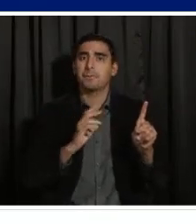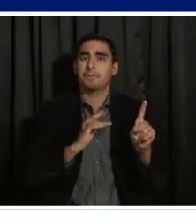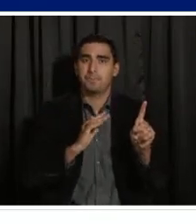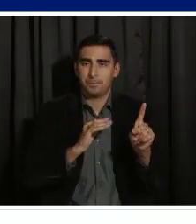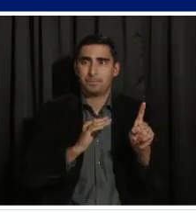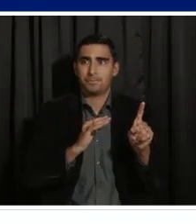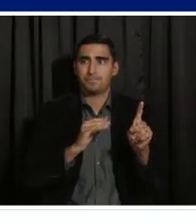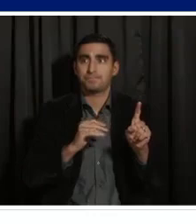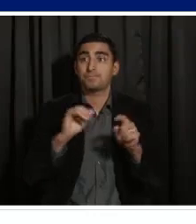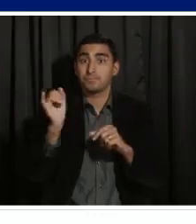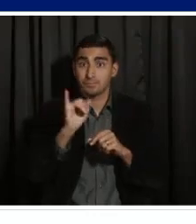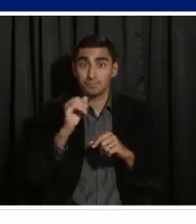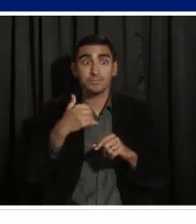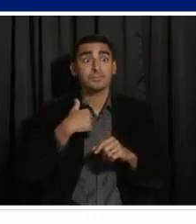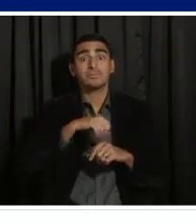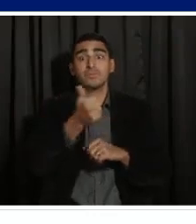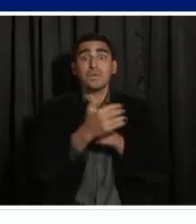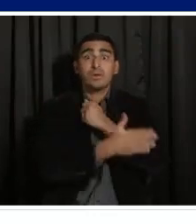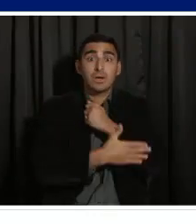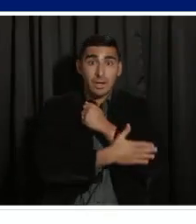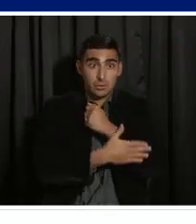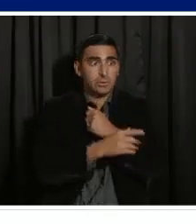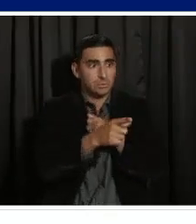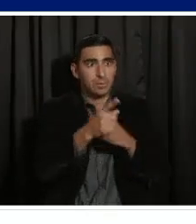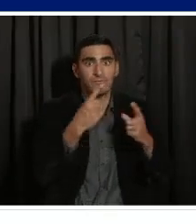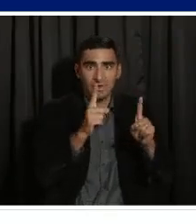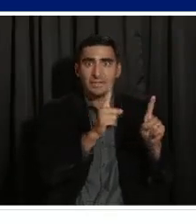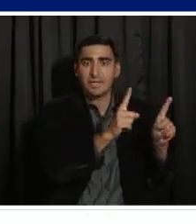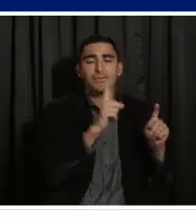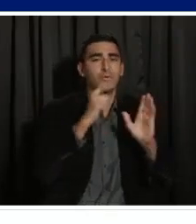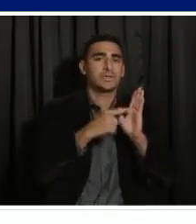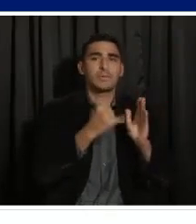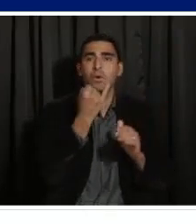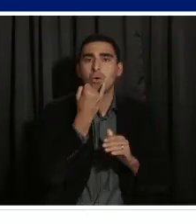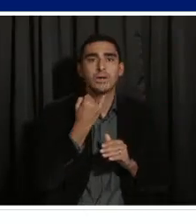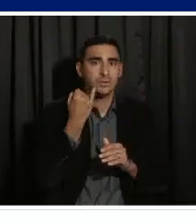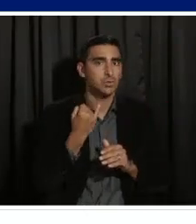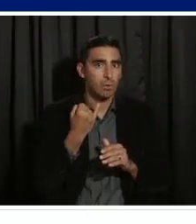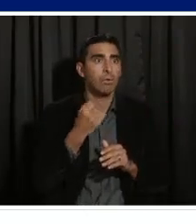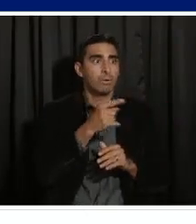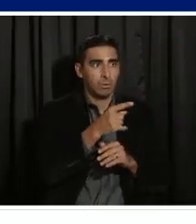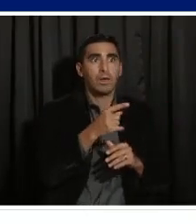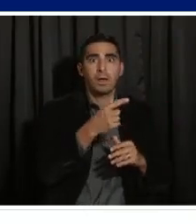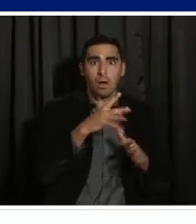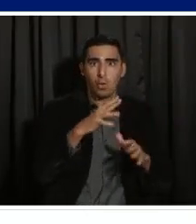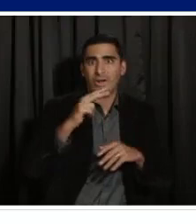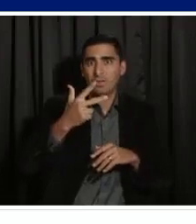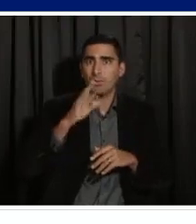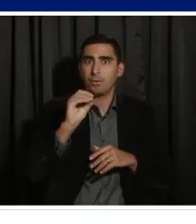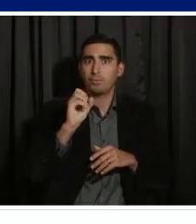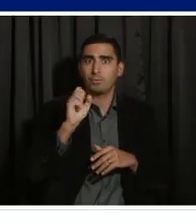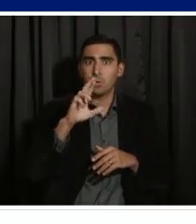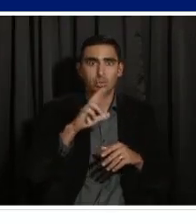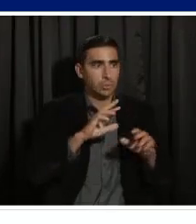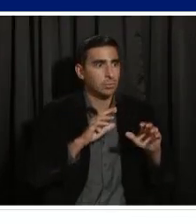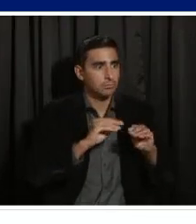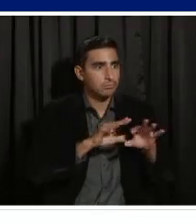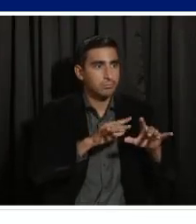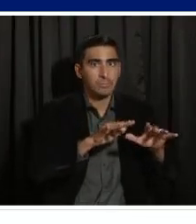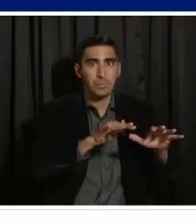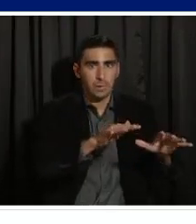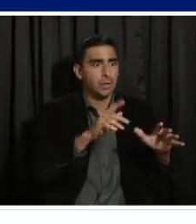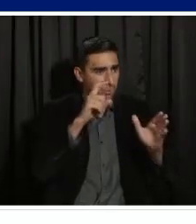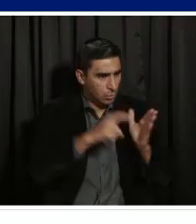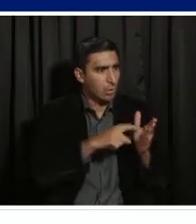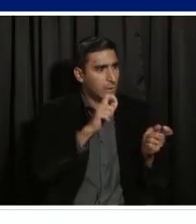observational data that we've seen from other countries like Israel, where they are further along in their booster dosing programs and are really seeing remarkable changes in